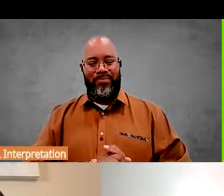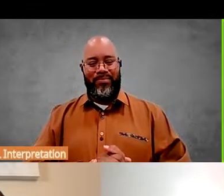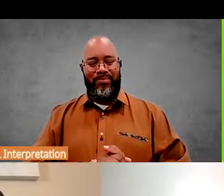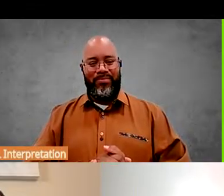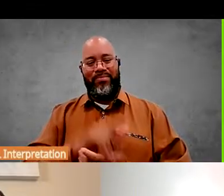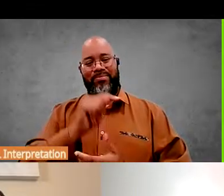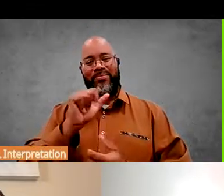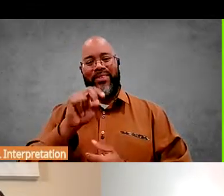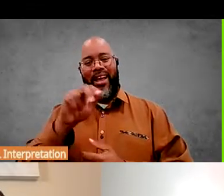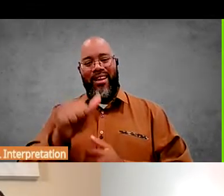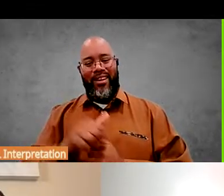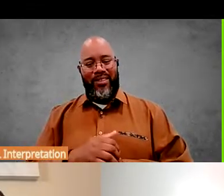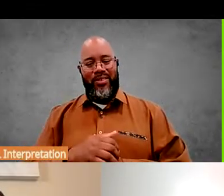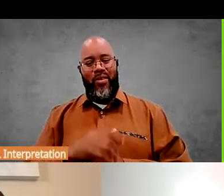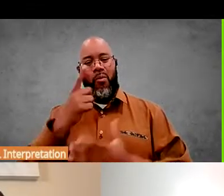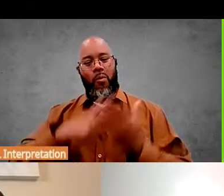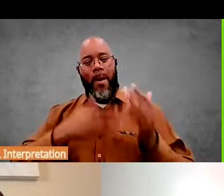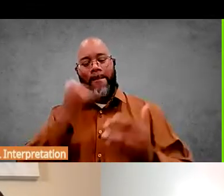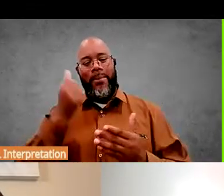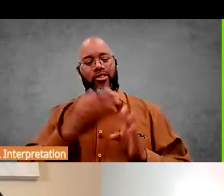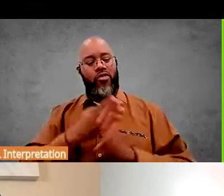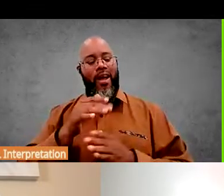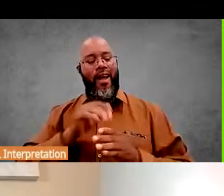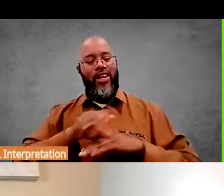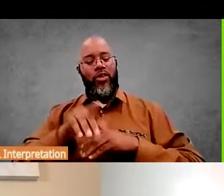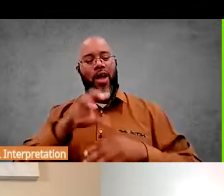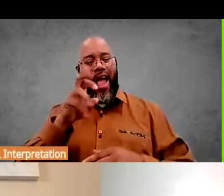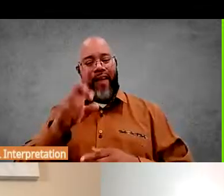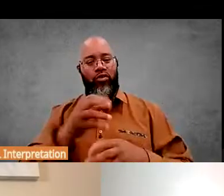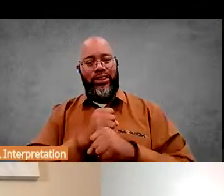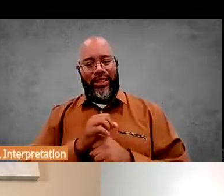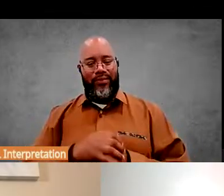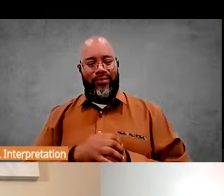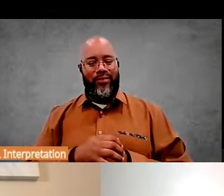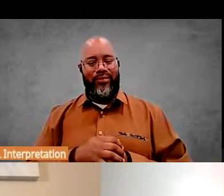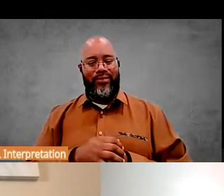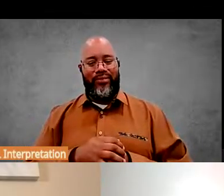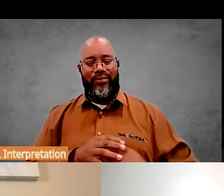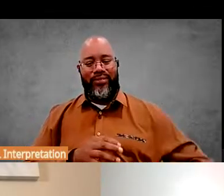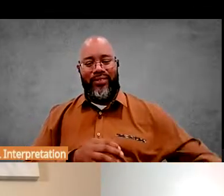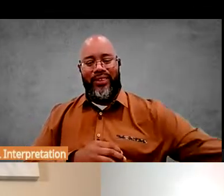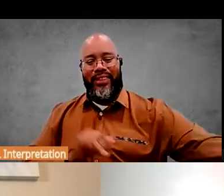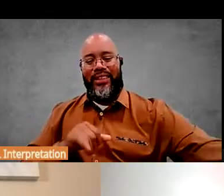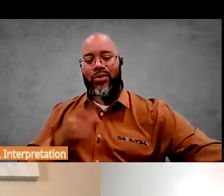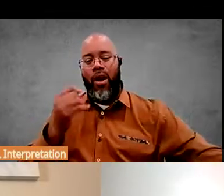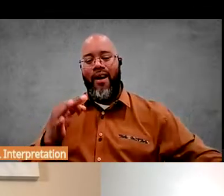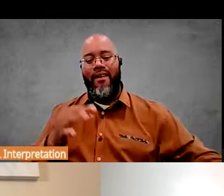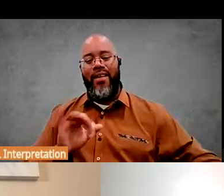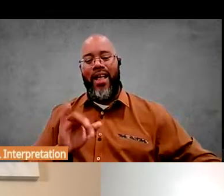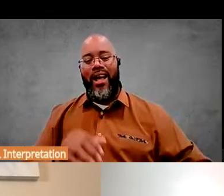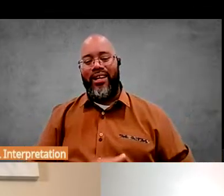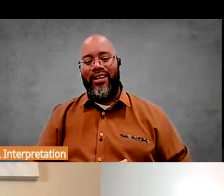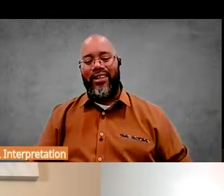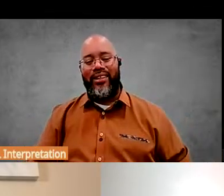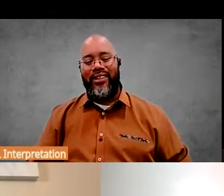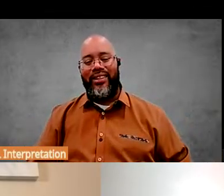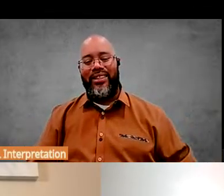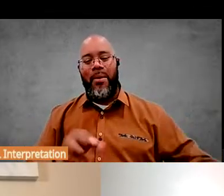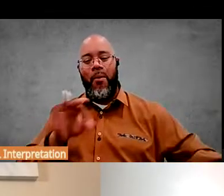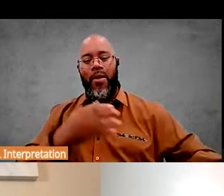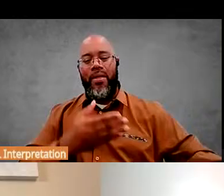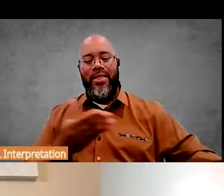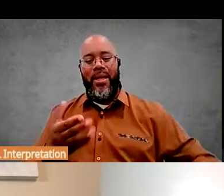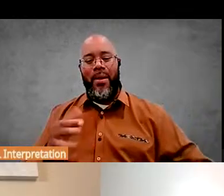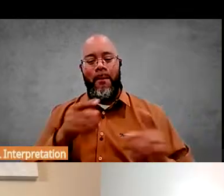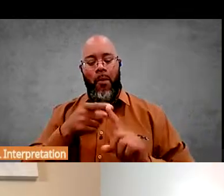Tanya, what is the best career advice you've ever received? And this is one of like the key kind of like pivot points, and that's